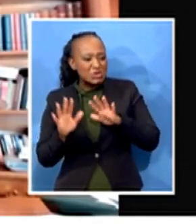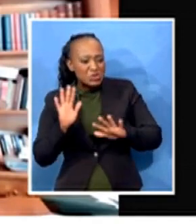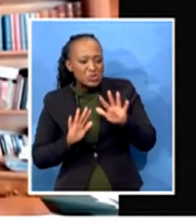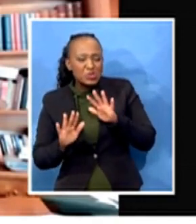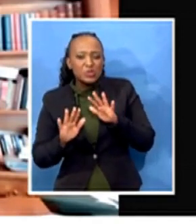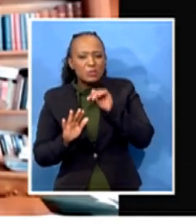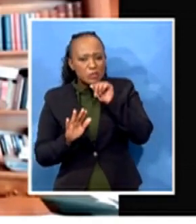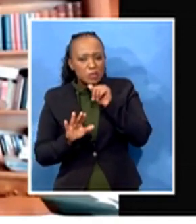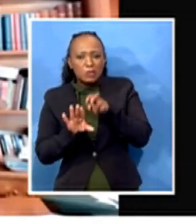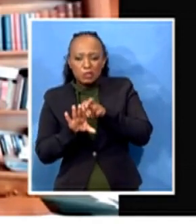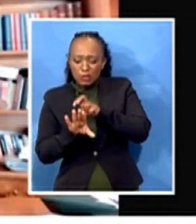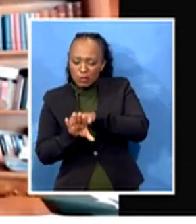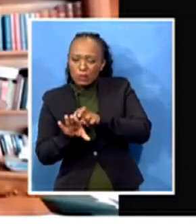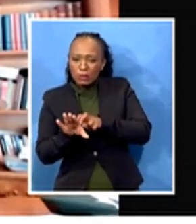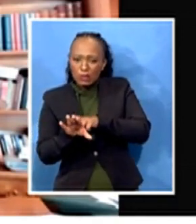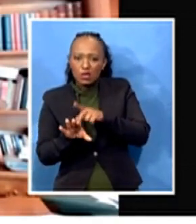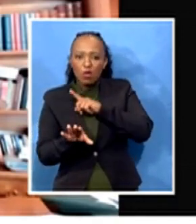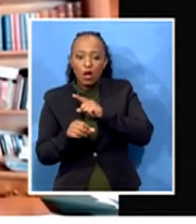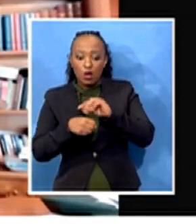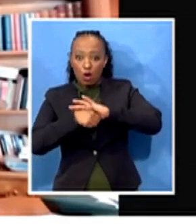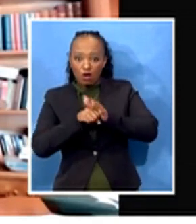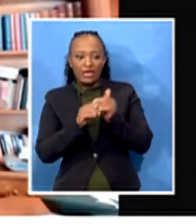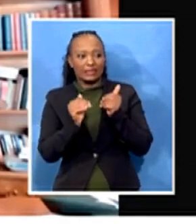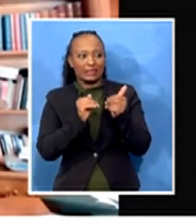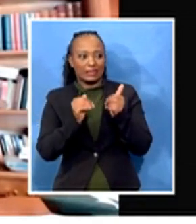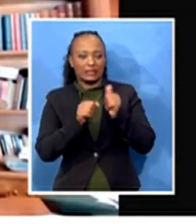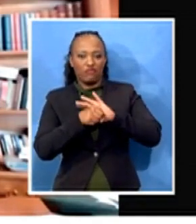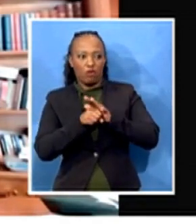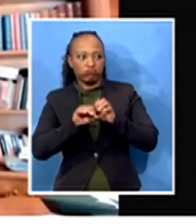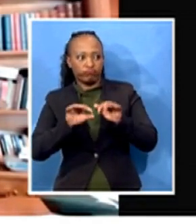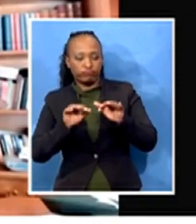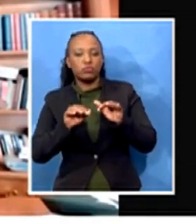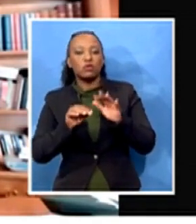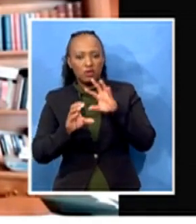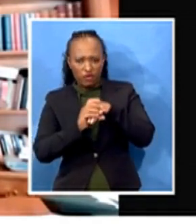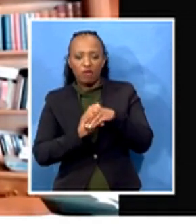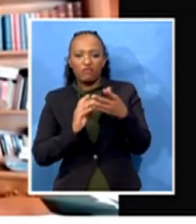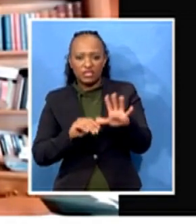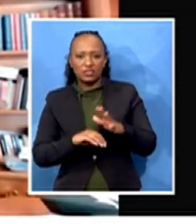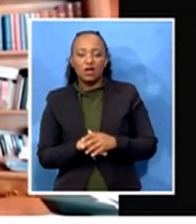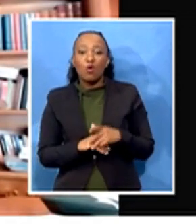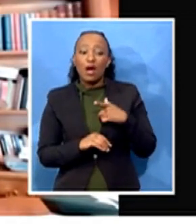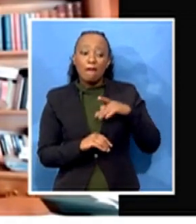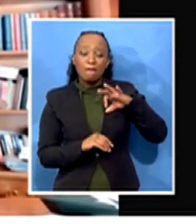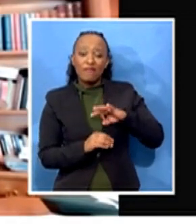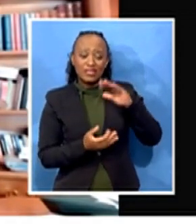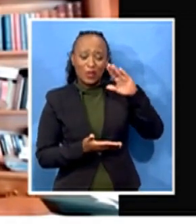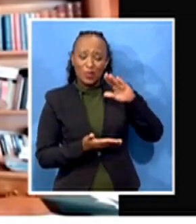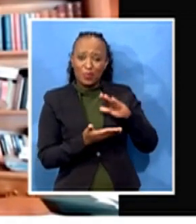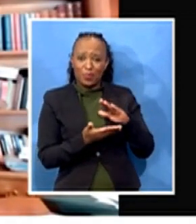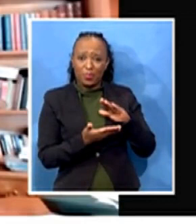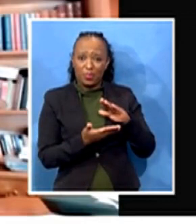this pandemic. It reduced your profits. It reduced a whole number